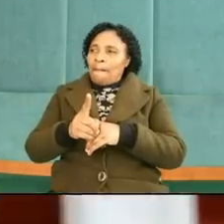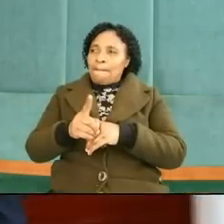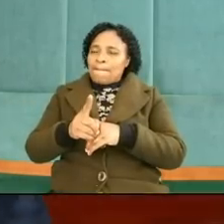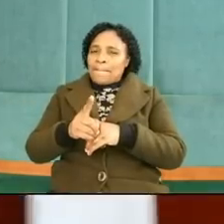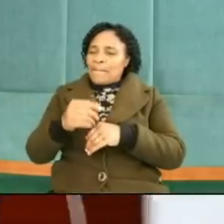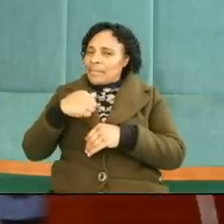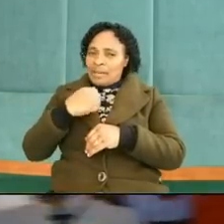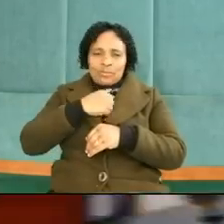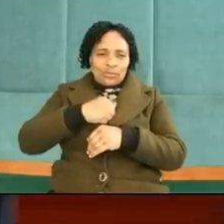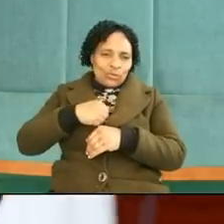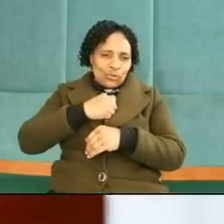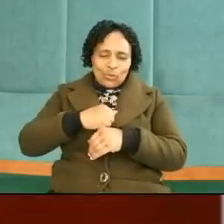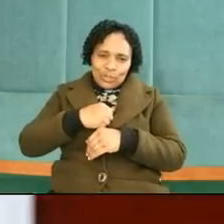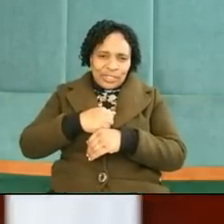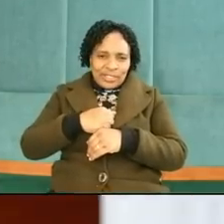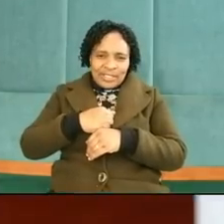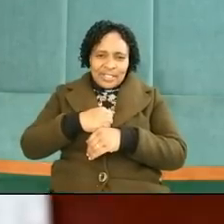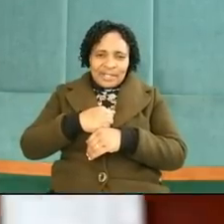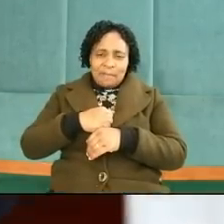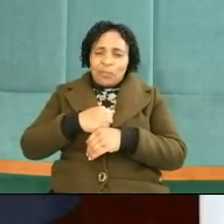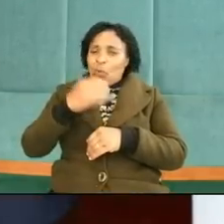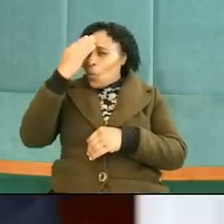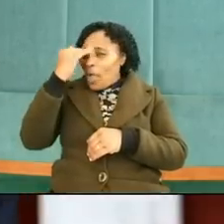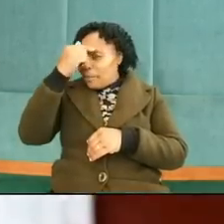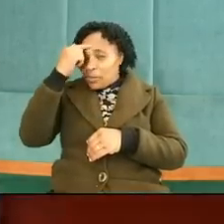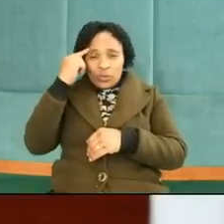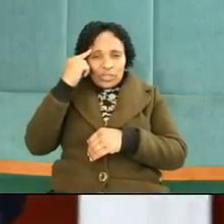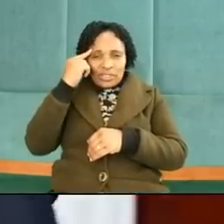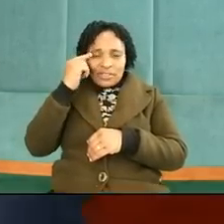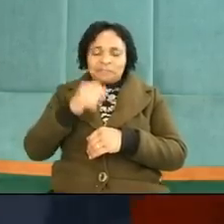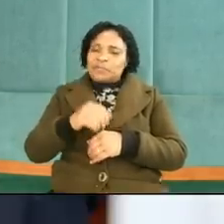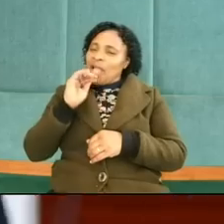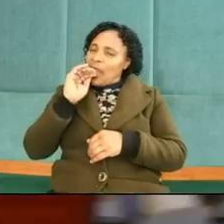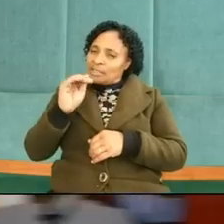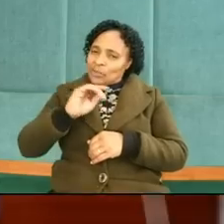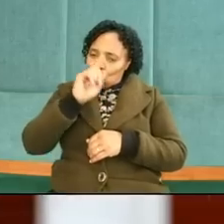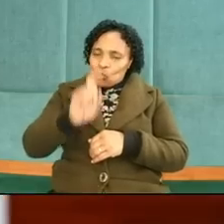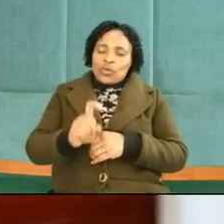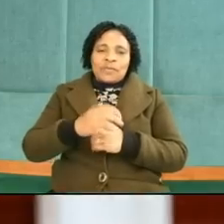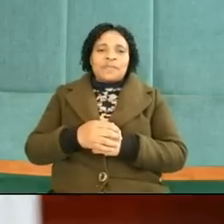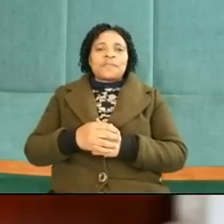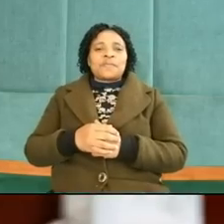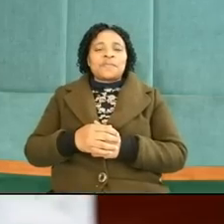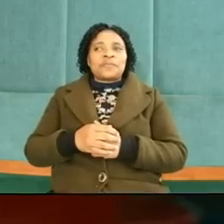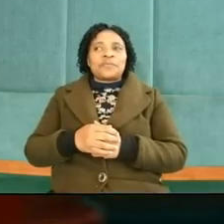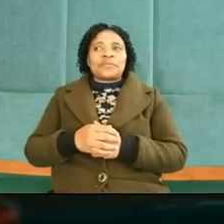So I'm sorry. I got fascinated by this, because I started to ask myself the question.